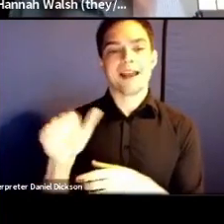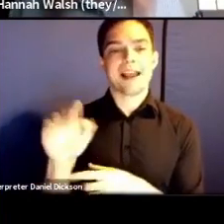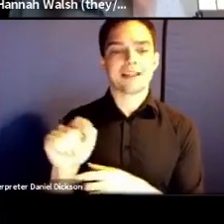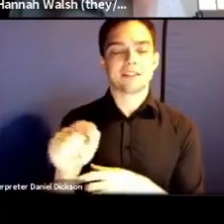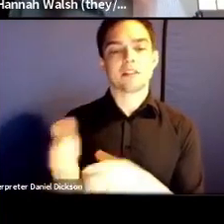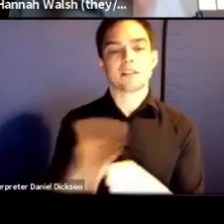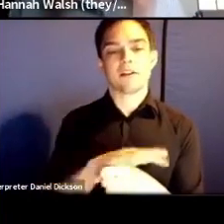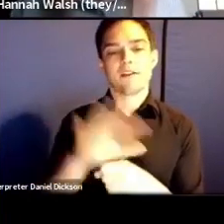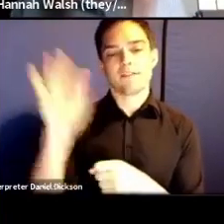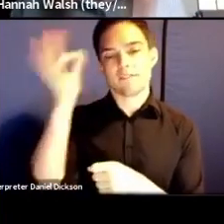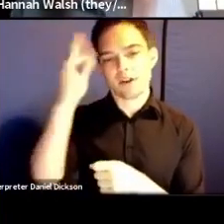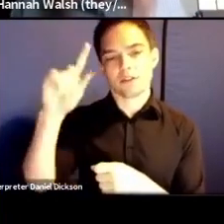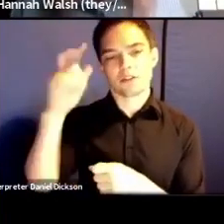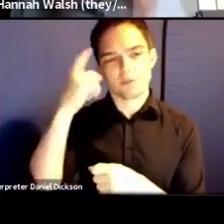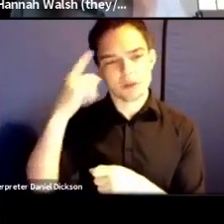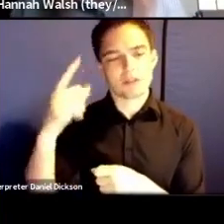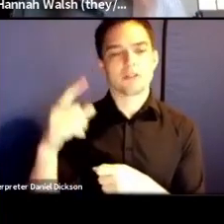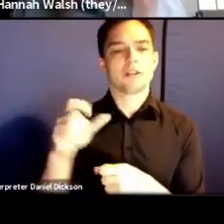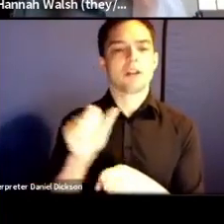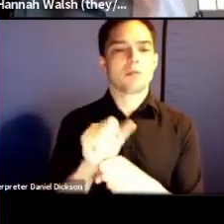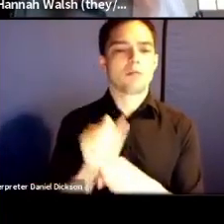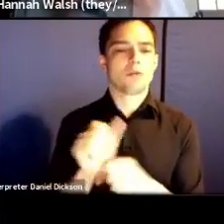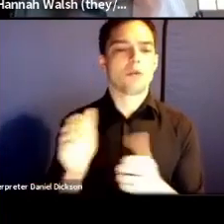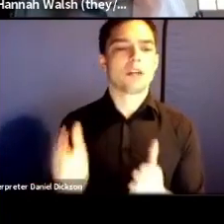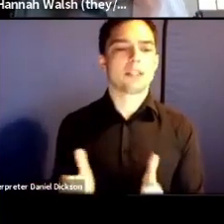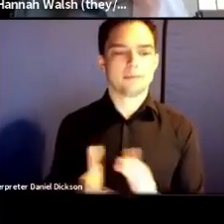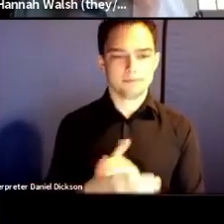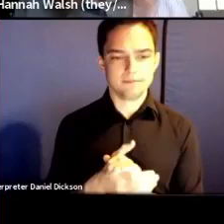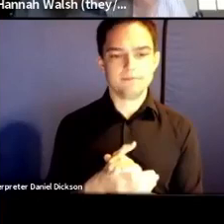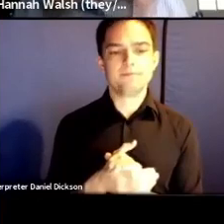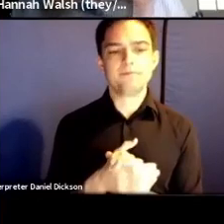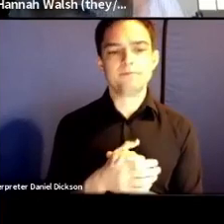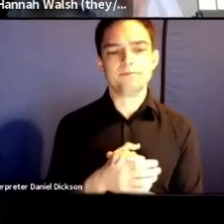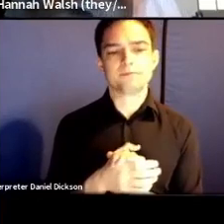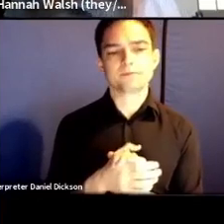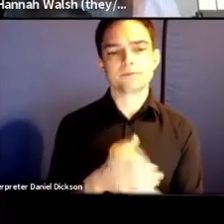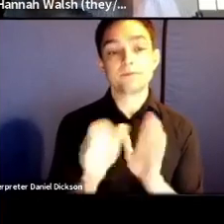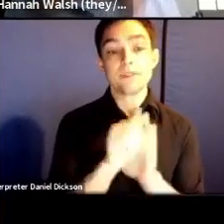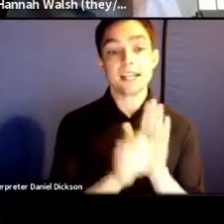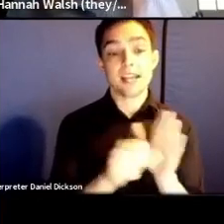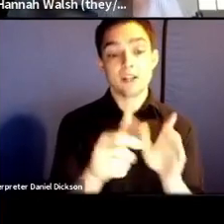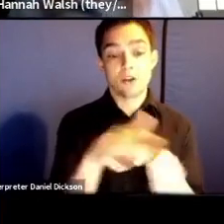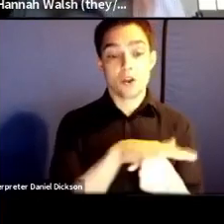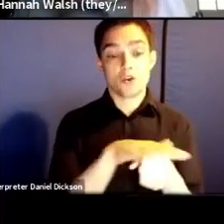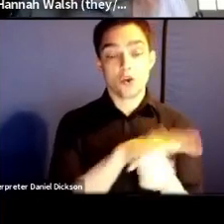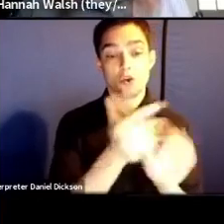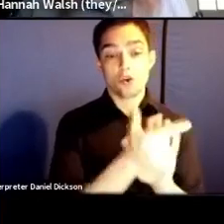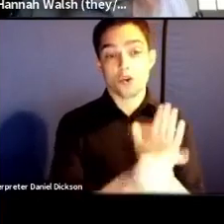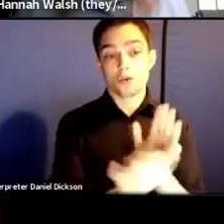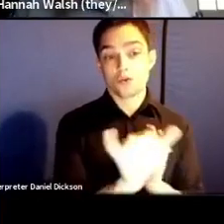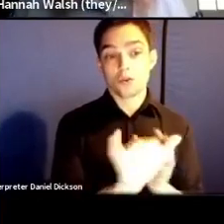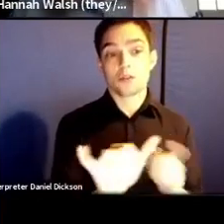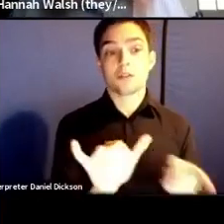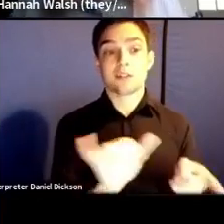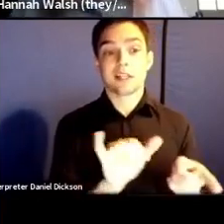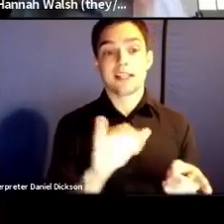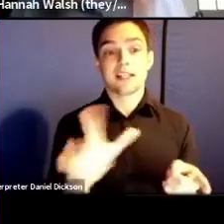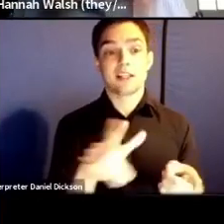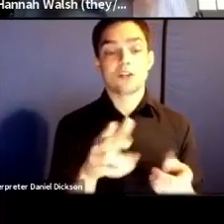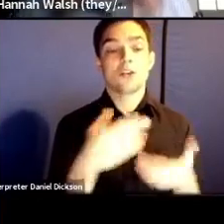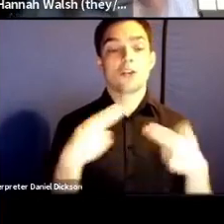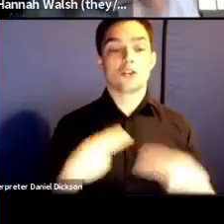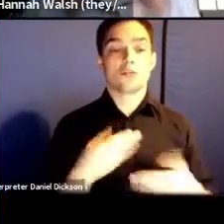federal government and federal government employees. There are state and local laws as well, such as the Illinois Human Rights